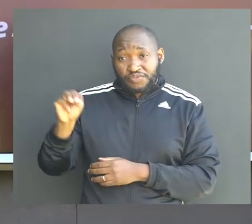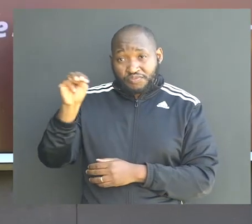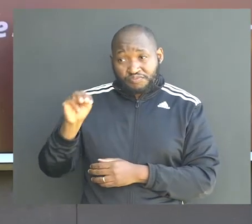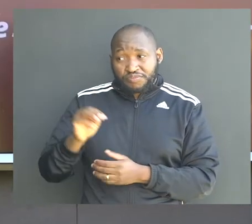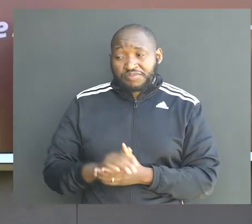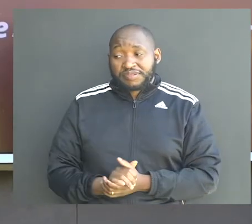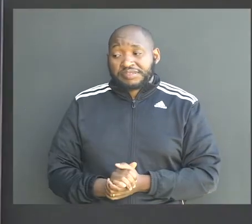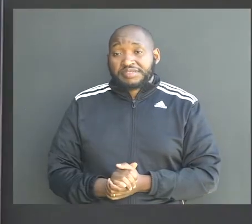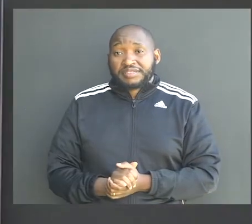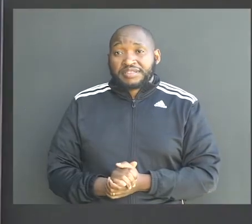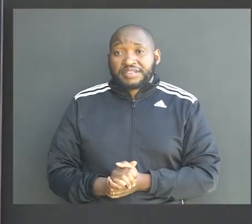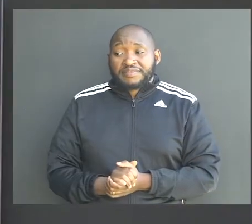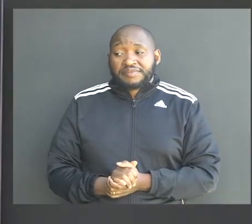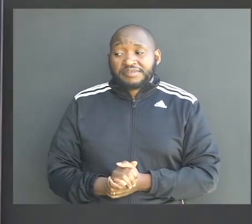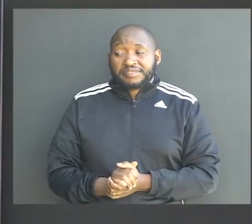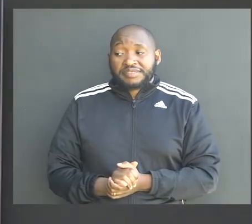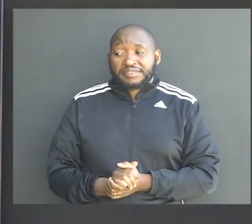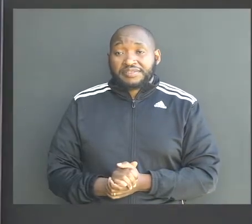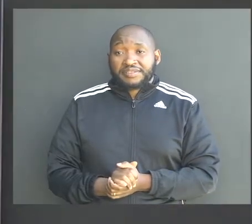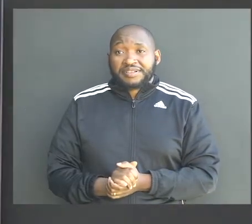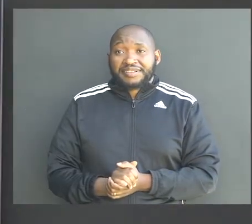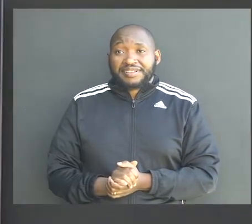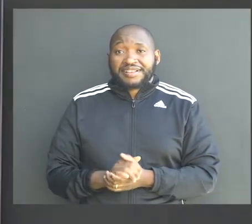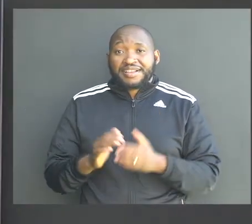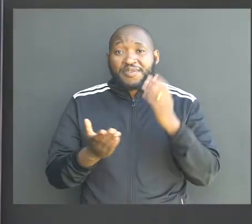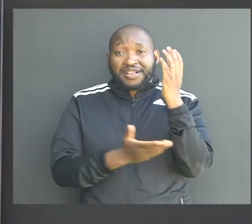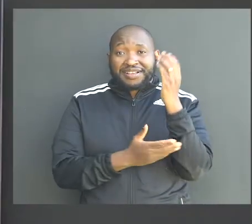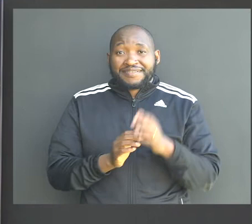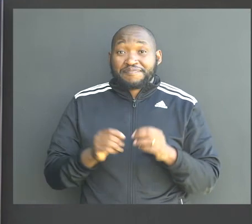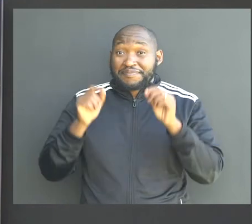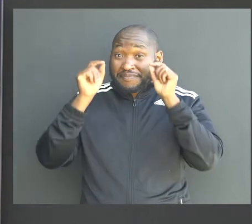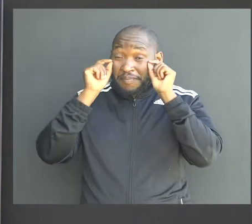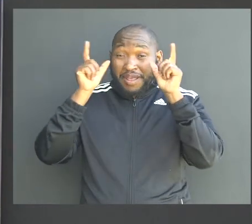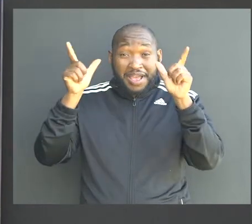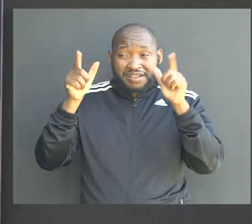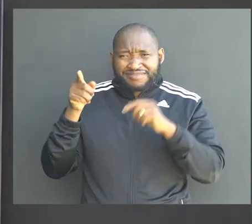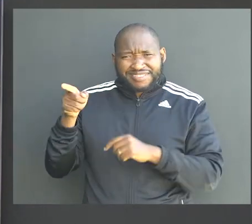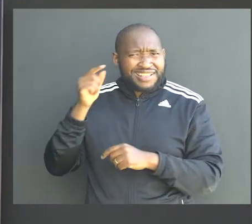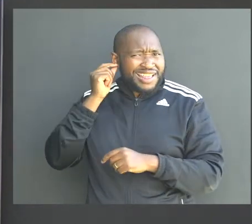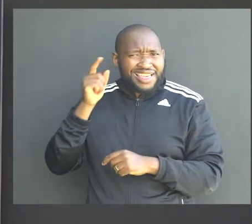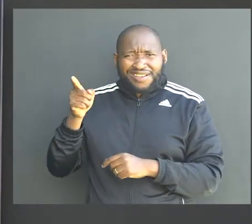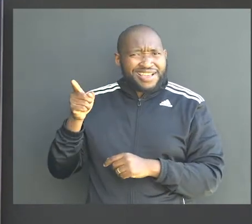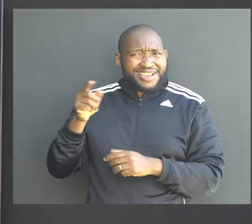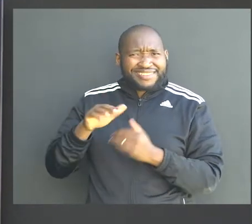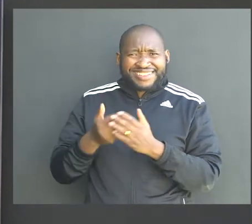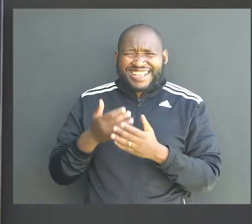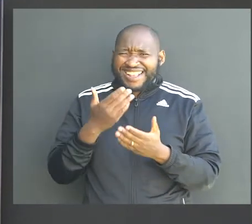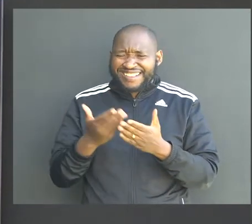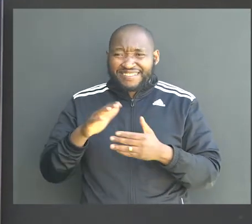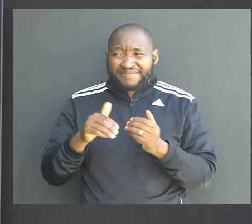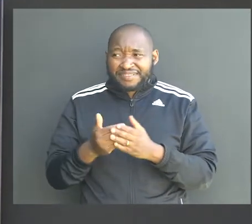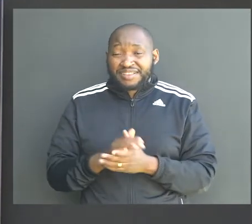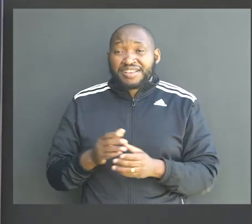thank you, Mascom. So this is what I learned. You're welcome. Oh my this girl.